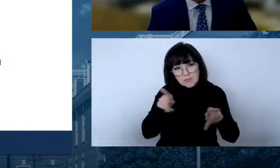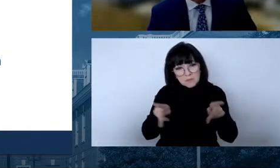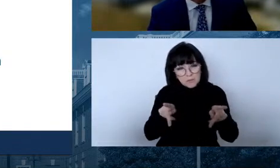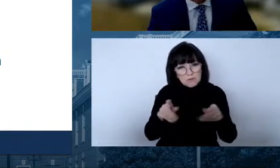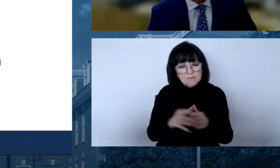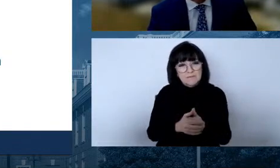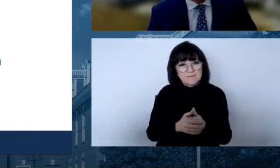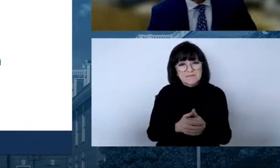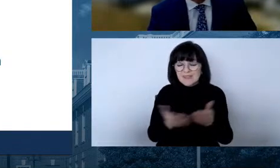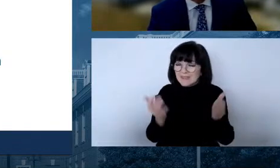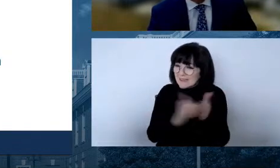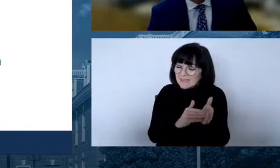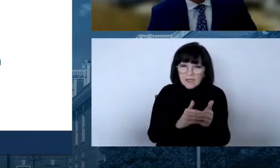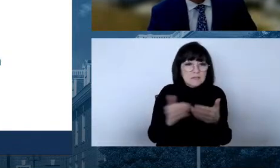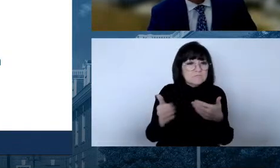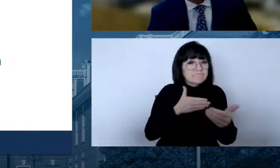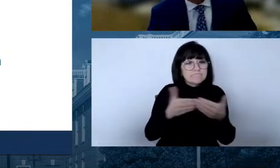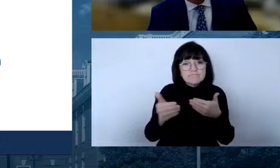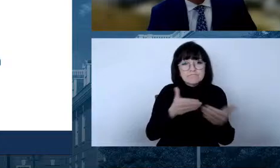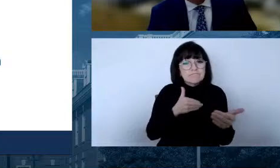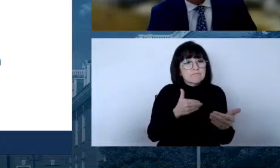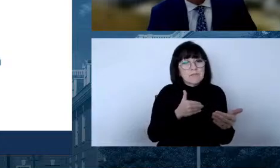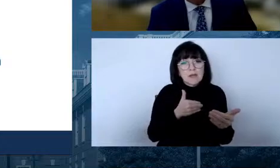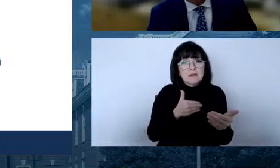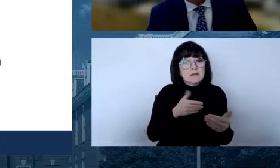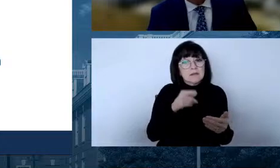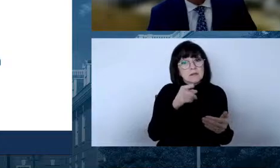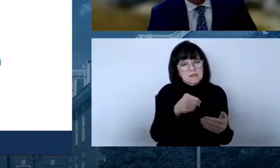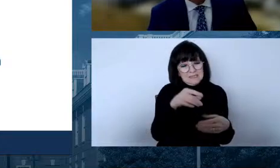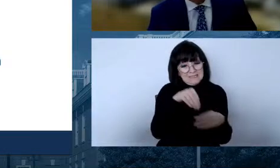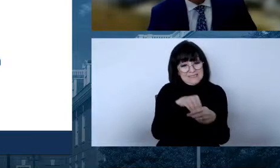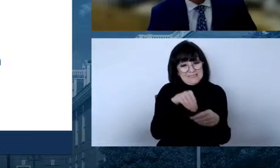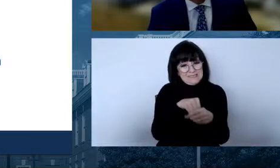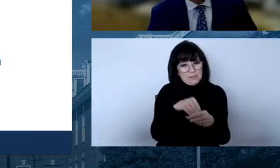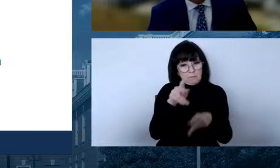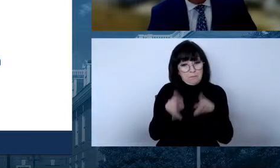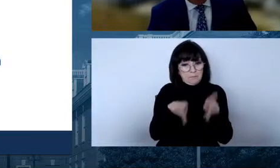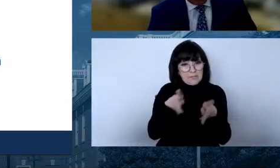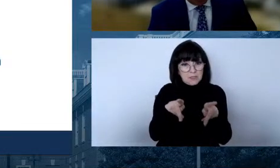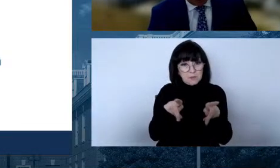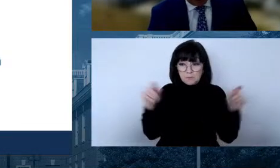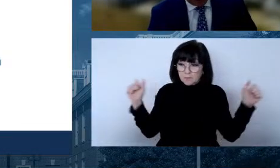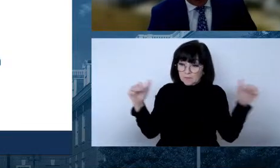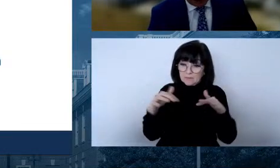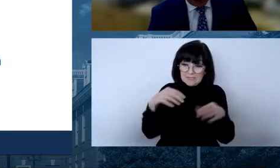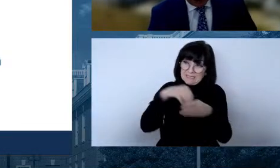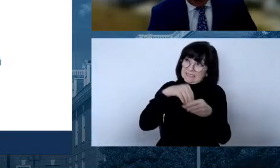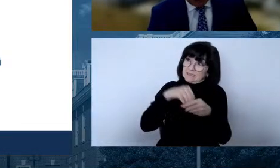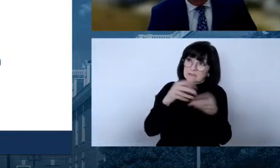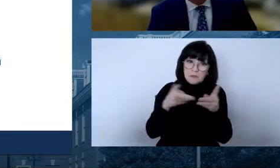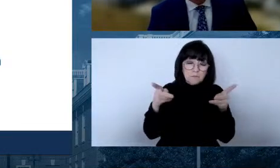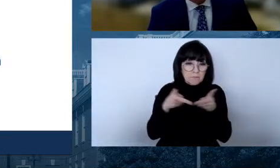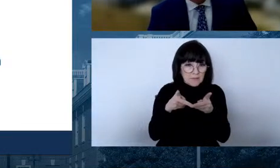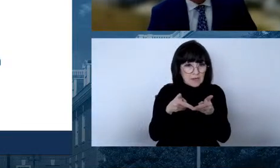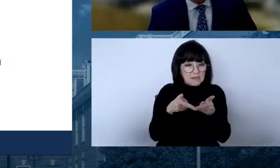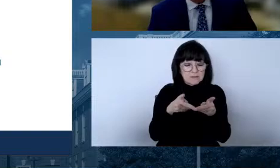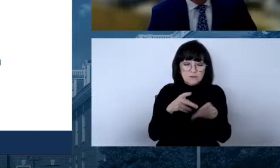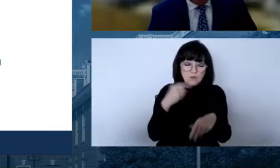is critical. Anytime you're inside with other people, basically anytime you're inside with others,